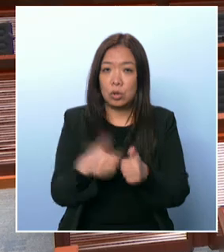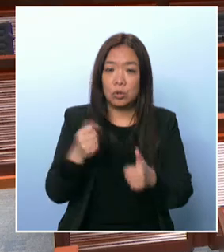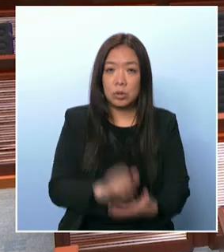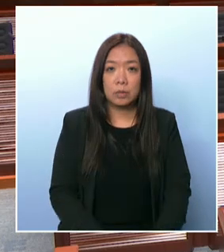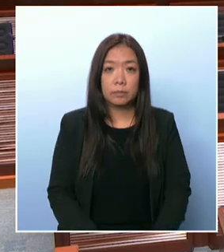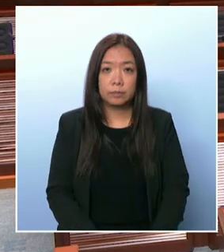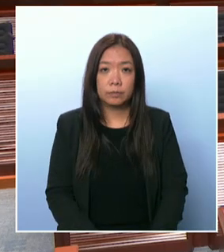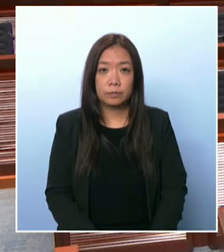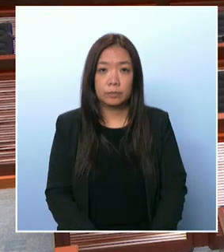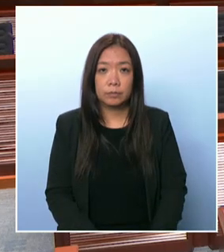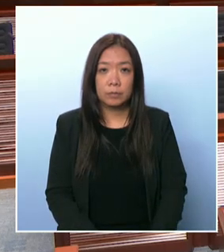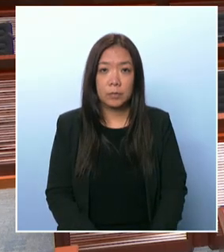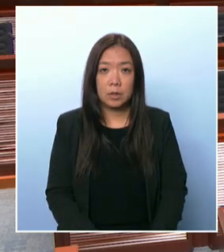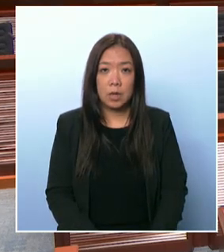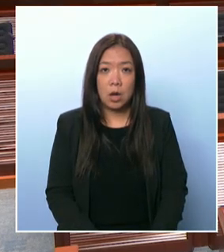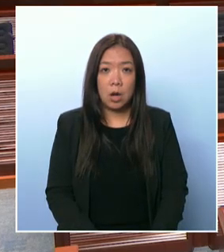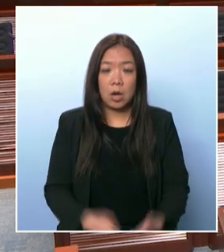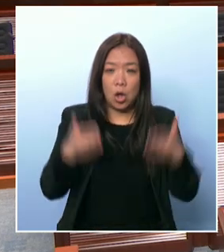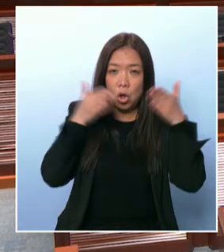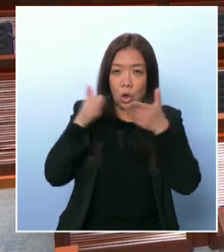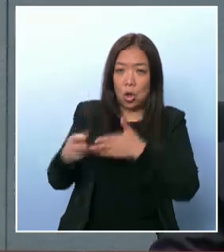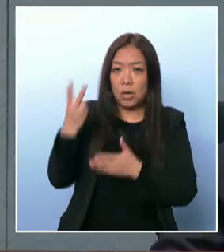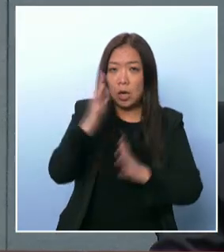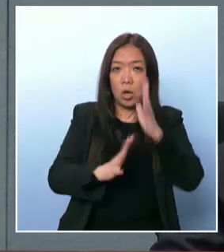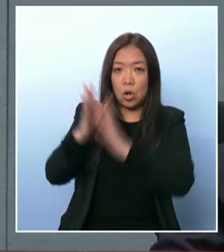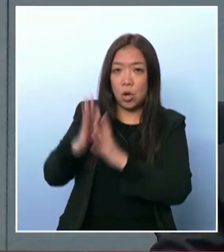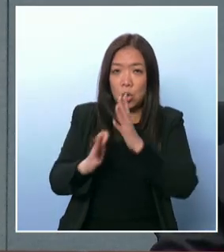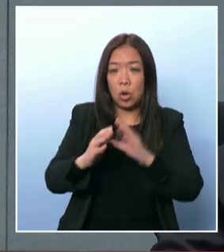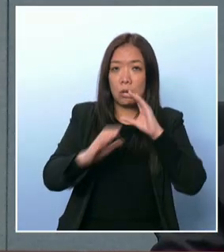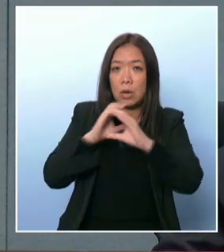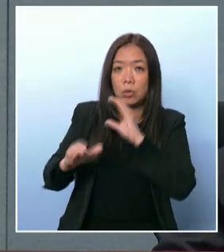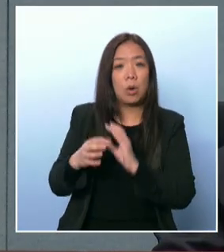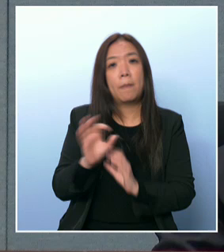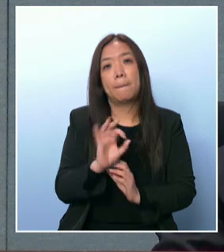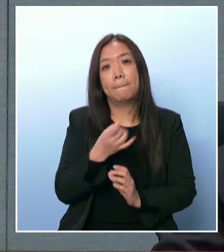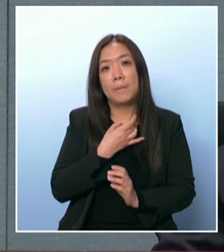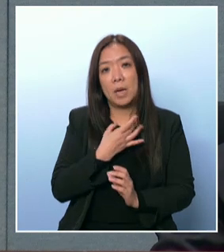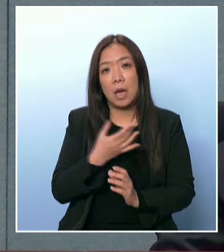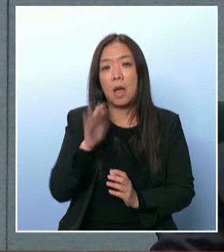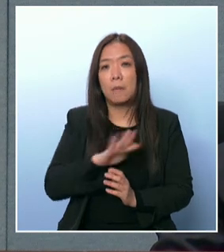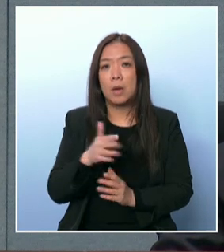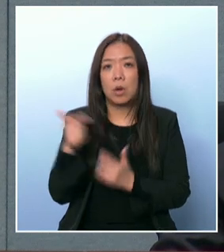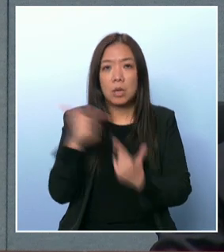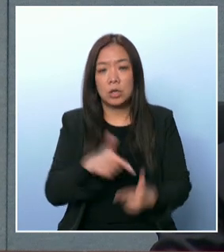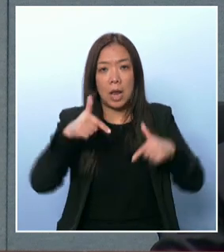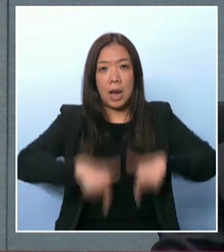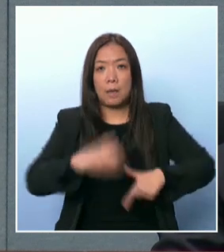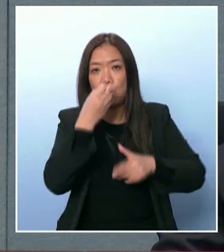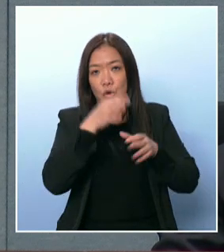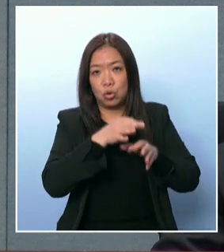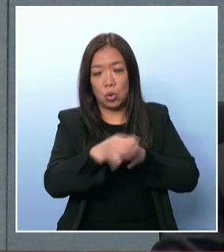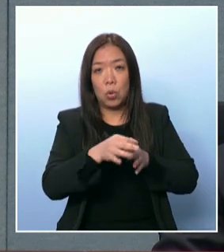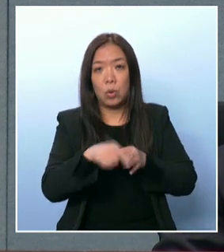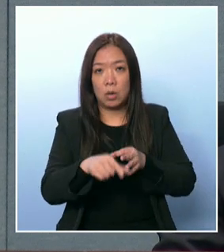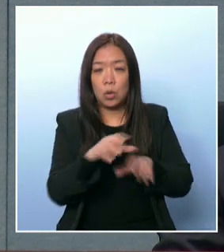I will defer the question to Mr. Ho. Thank you. We haven't consulted the residents